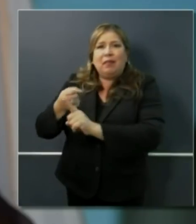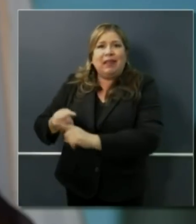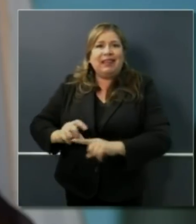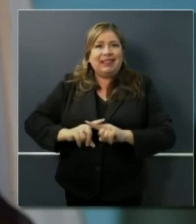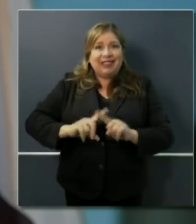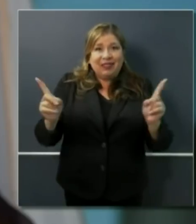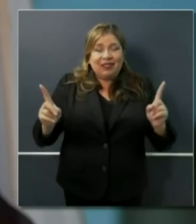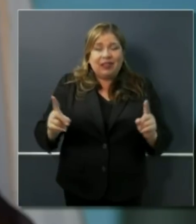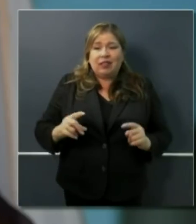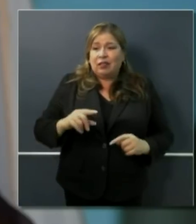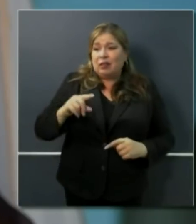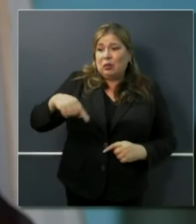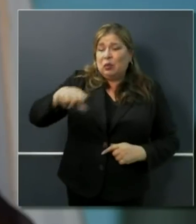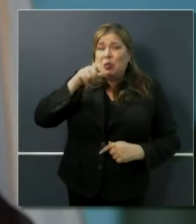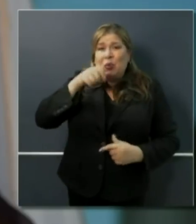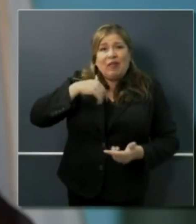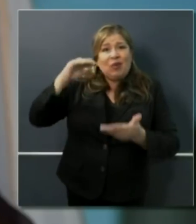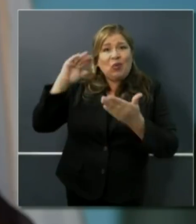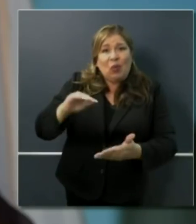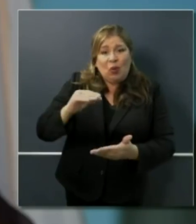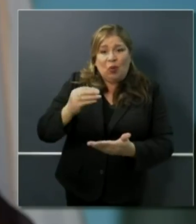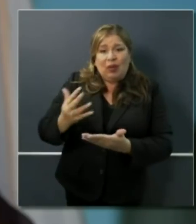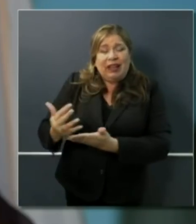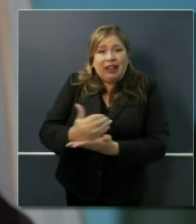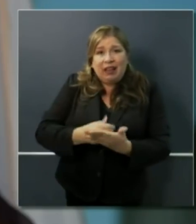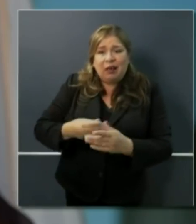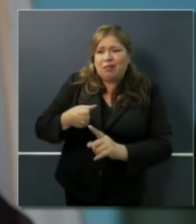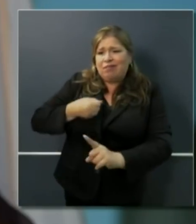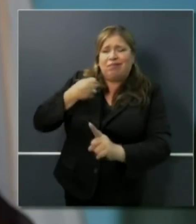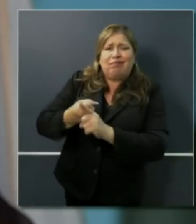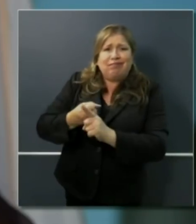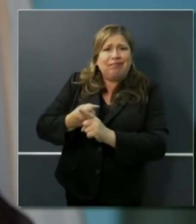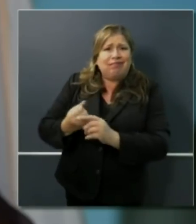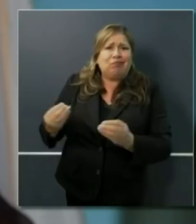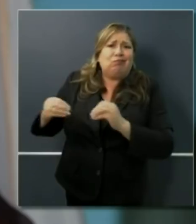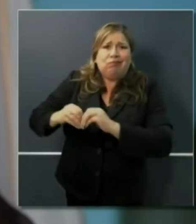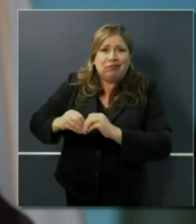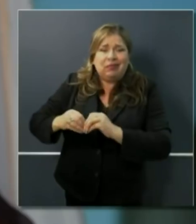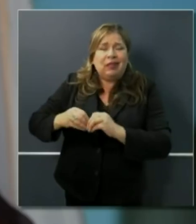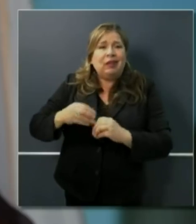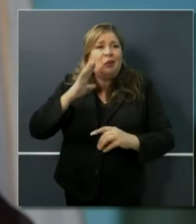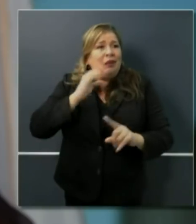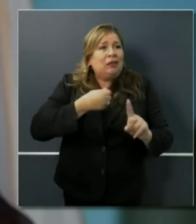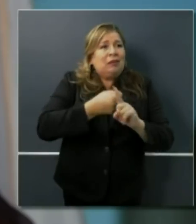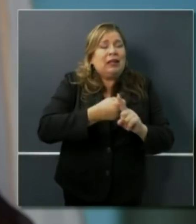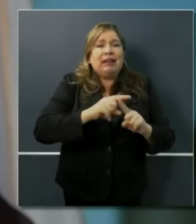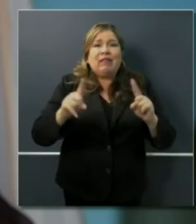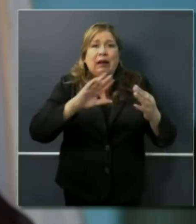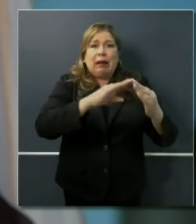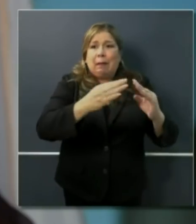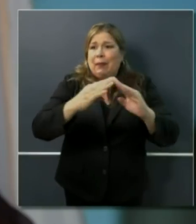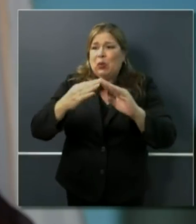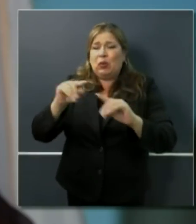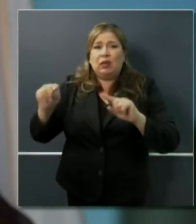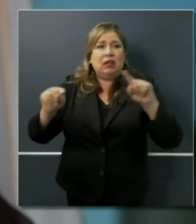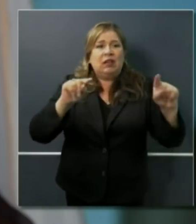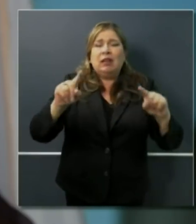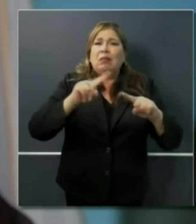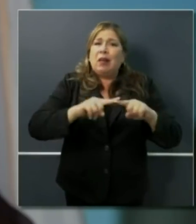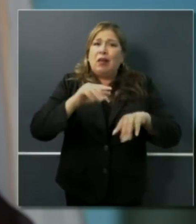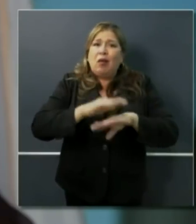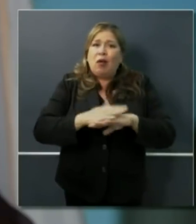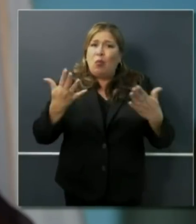income differently than people with means. It impacts communities differently depending on the resources within